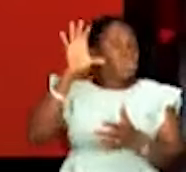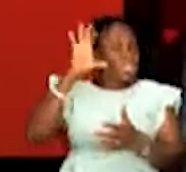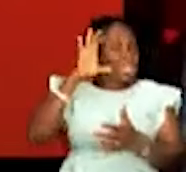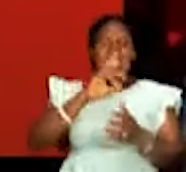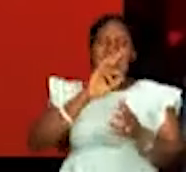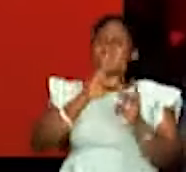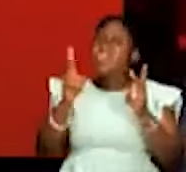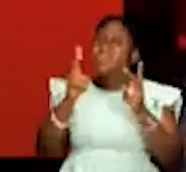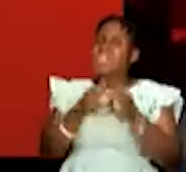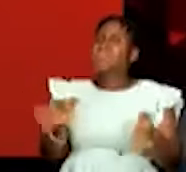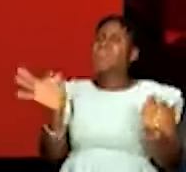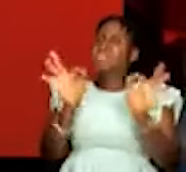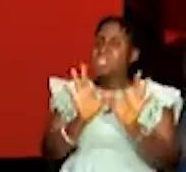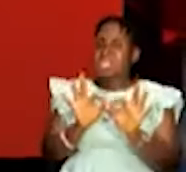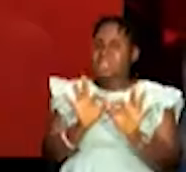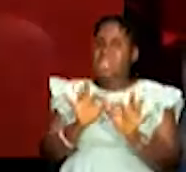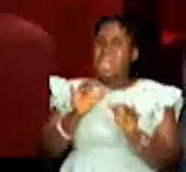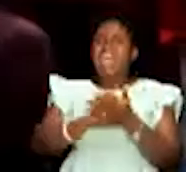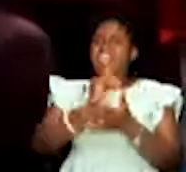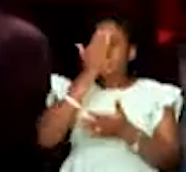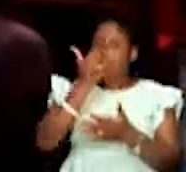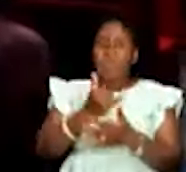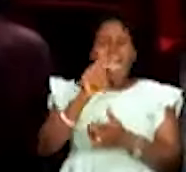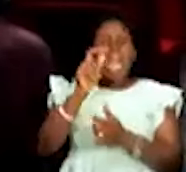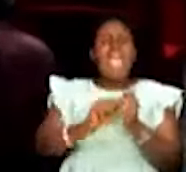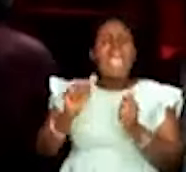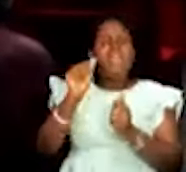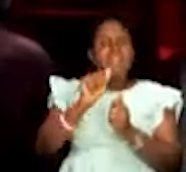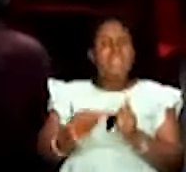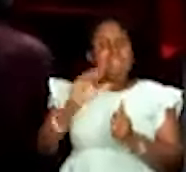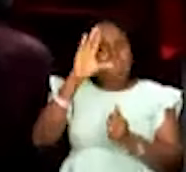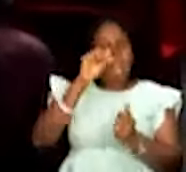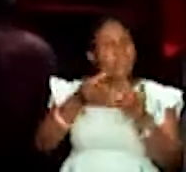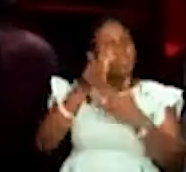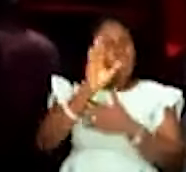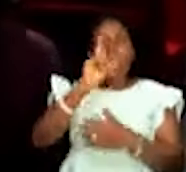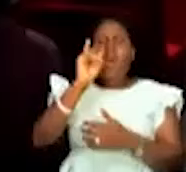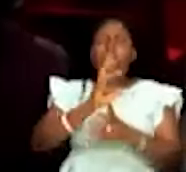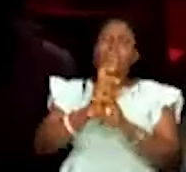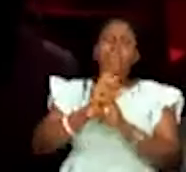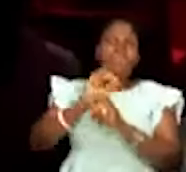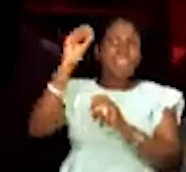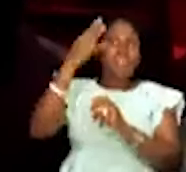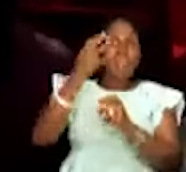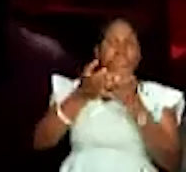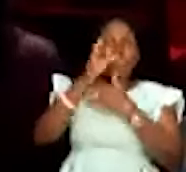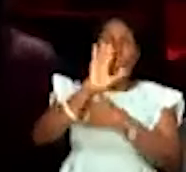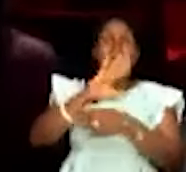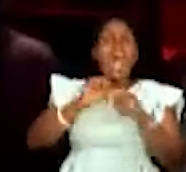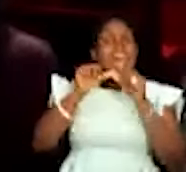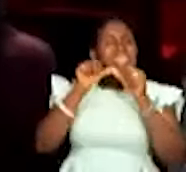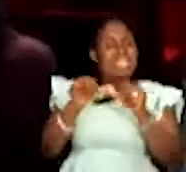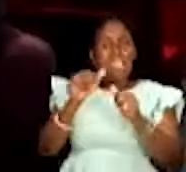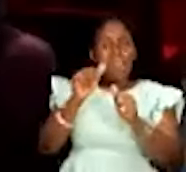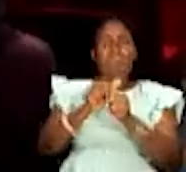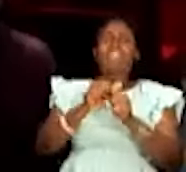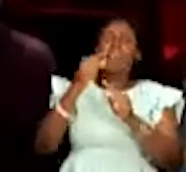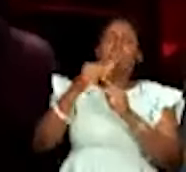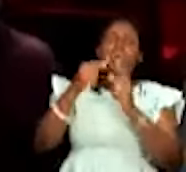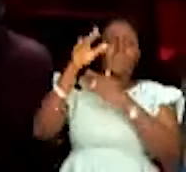hear. It's the reason why every man of God must obtain grace from God and stay with the word. Come up